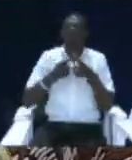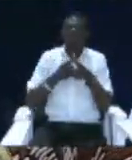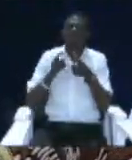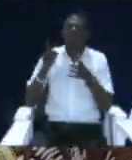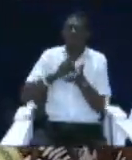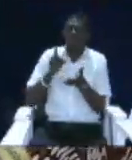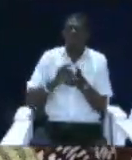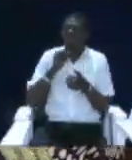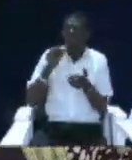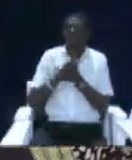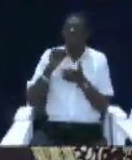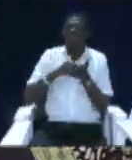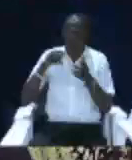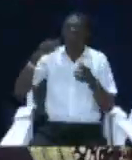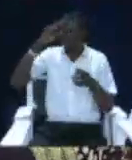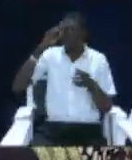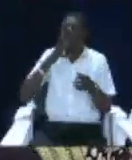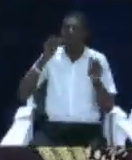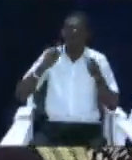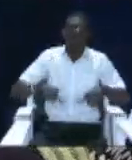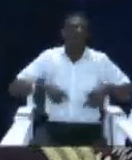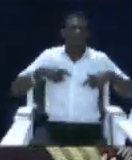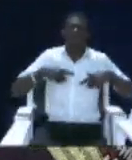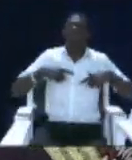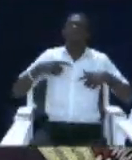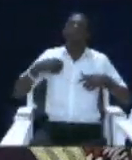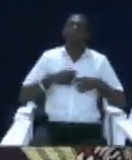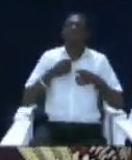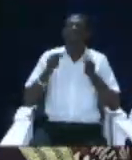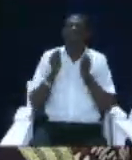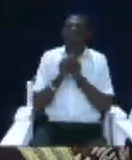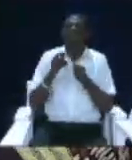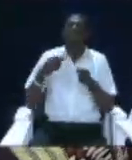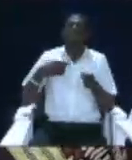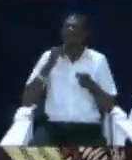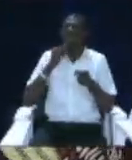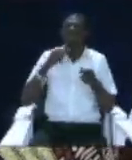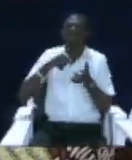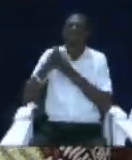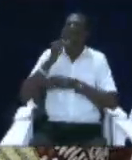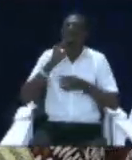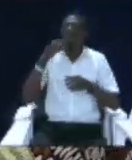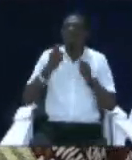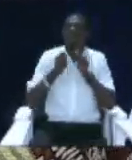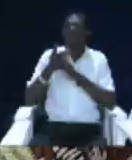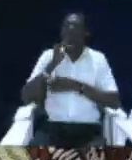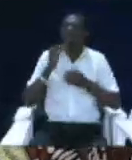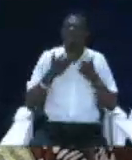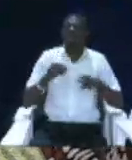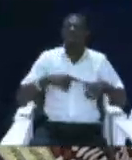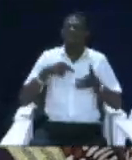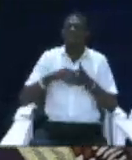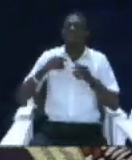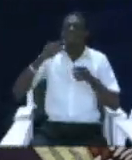doctor could not believe that this Mama can survive. The doctor is a Muslim man. He said, which God are we serving? So this Mama